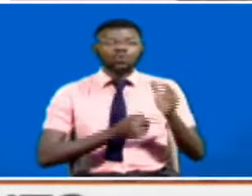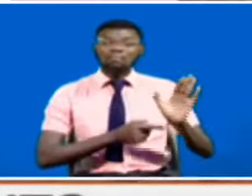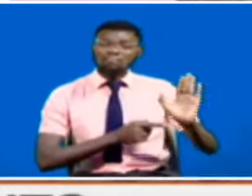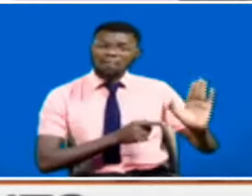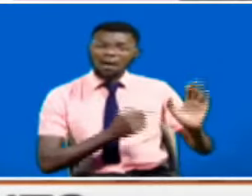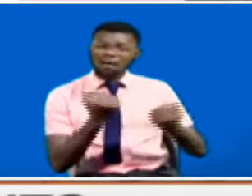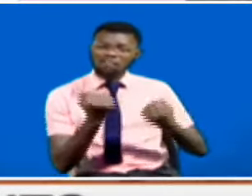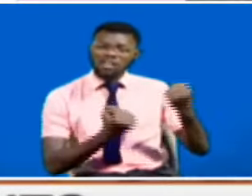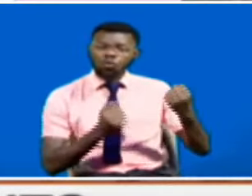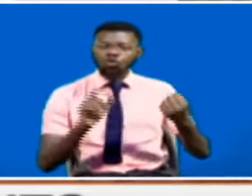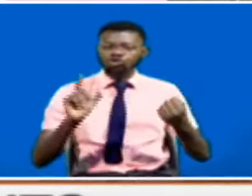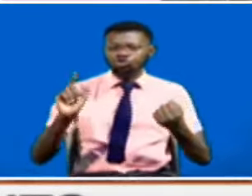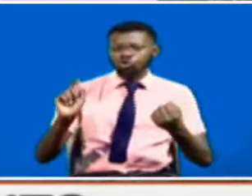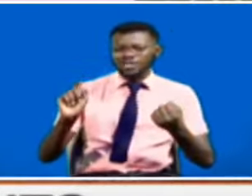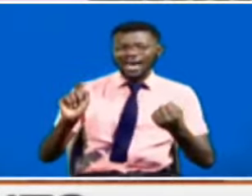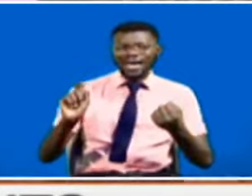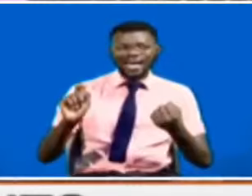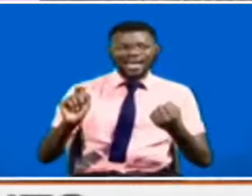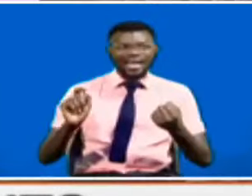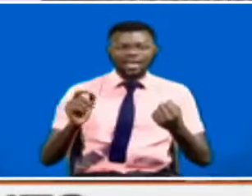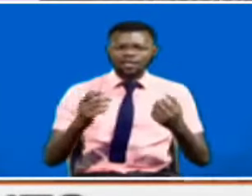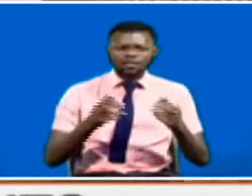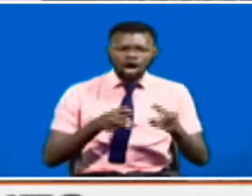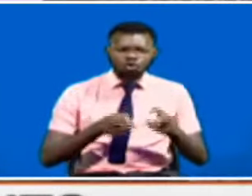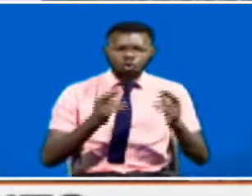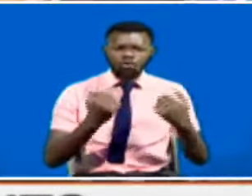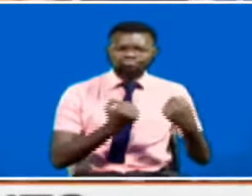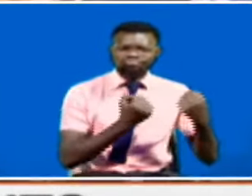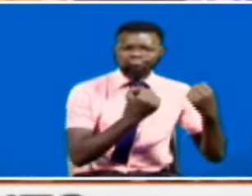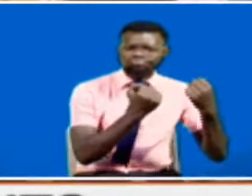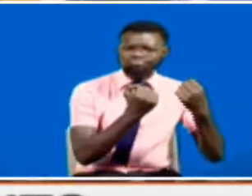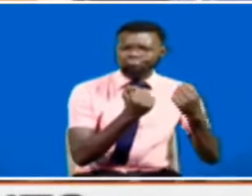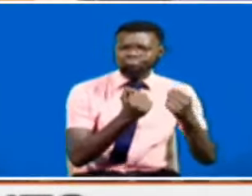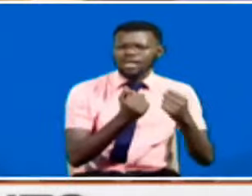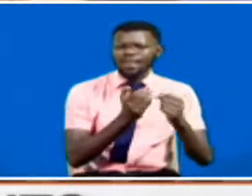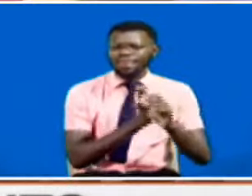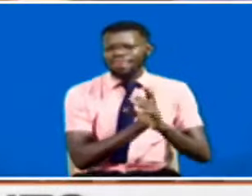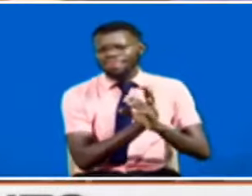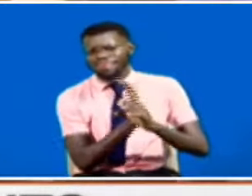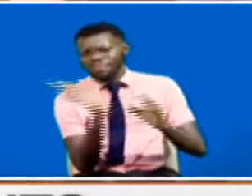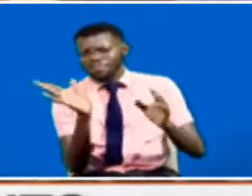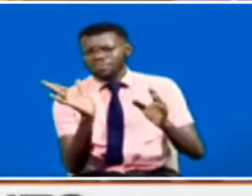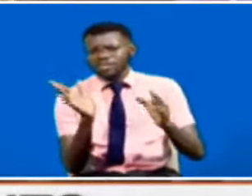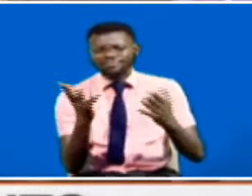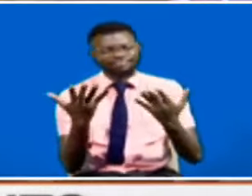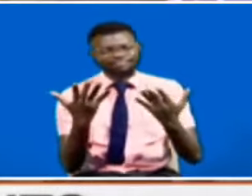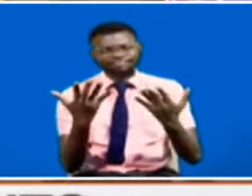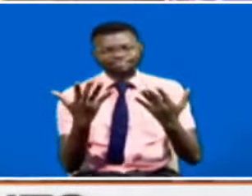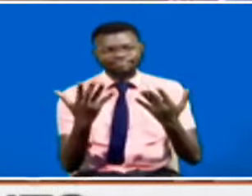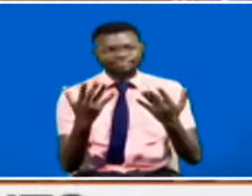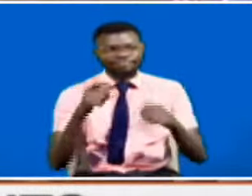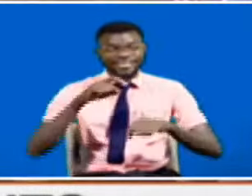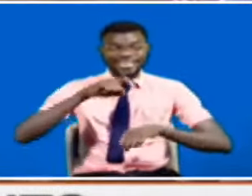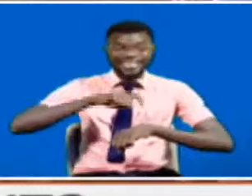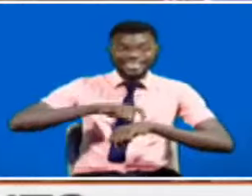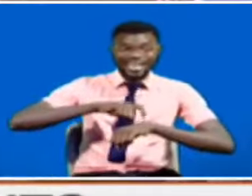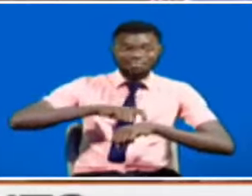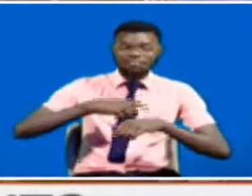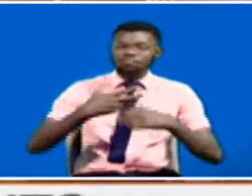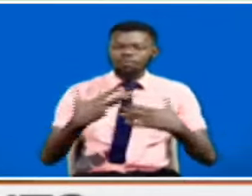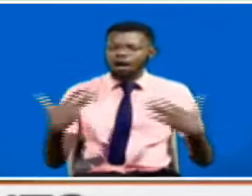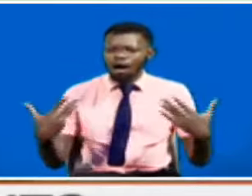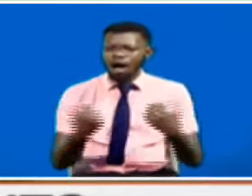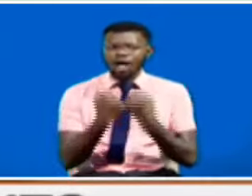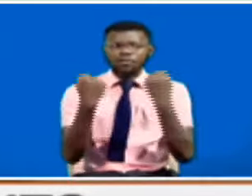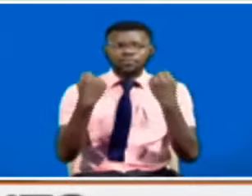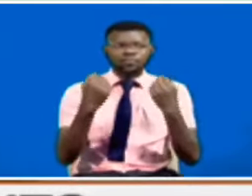involved in the 11 p.m. accident veered off the road. During the time of accident, she saw the driver of